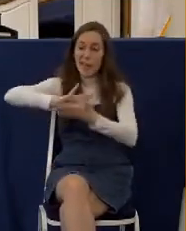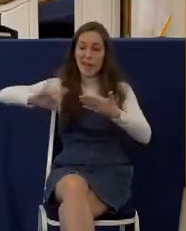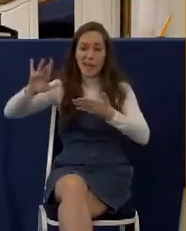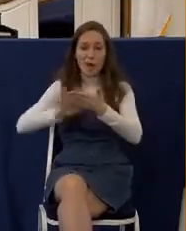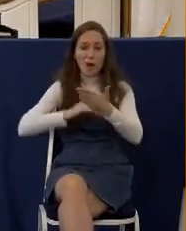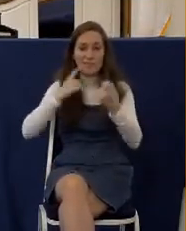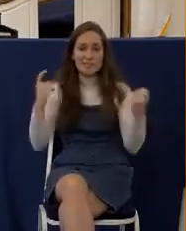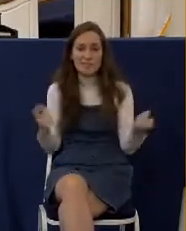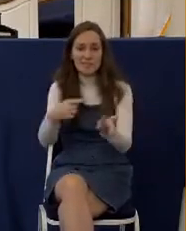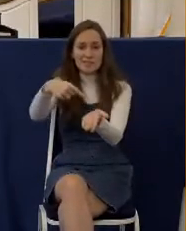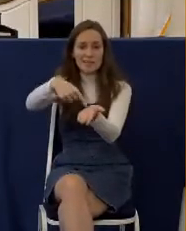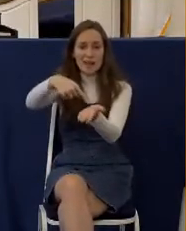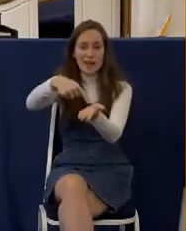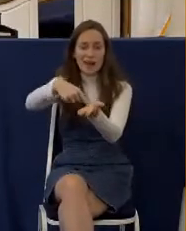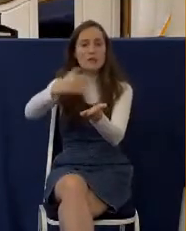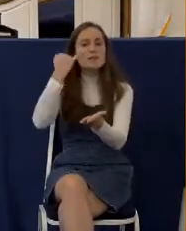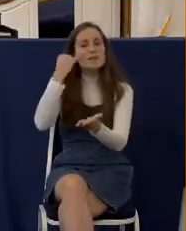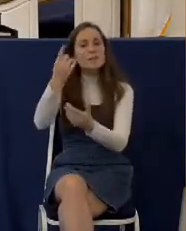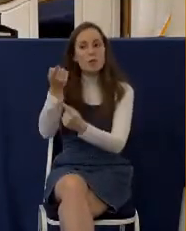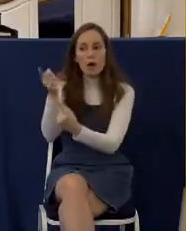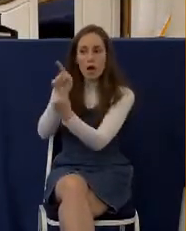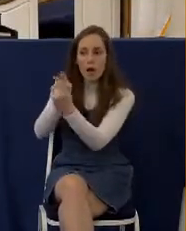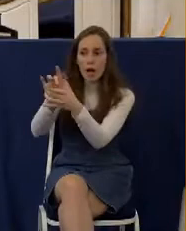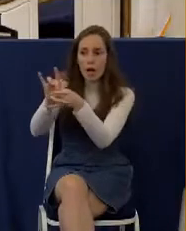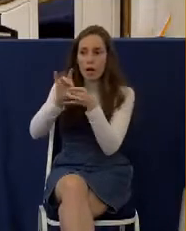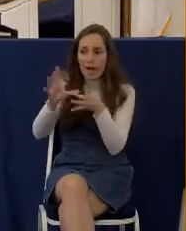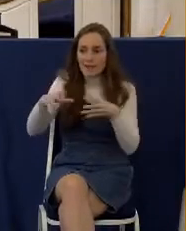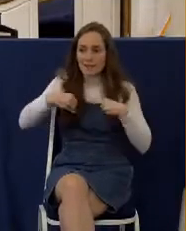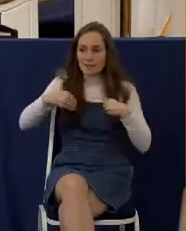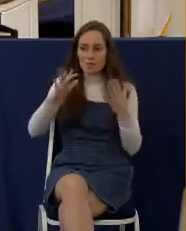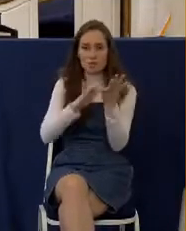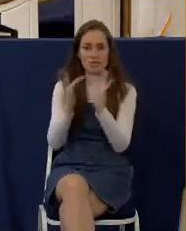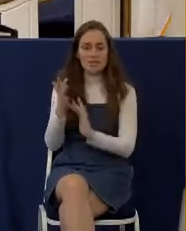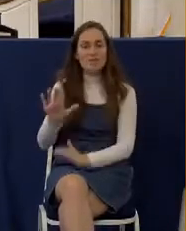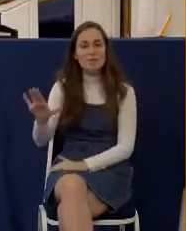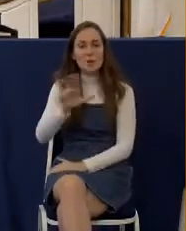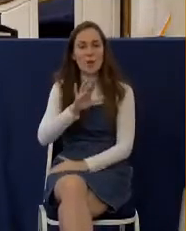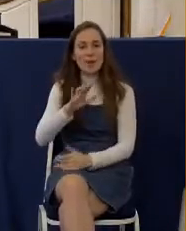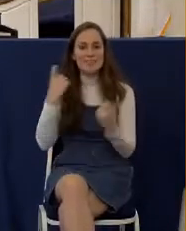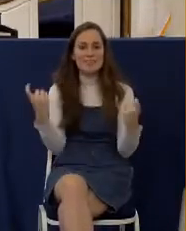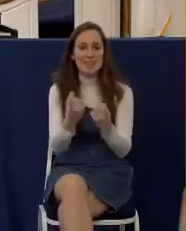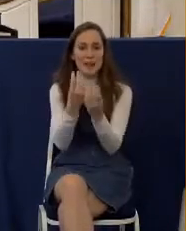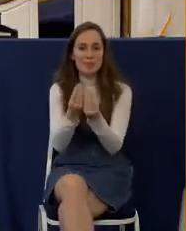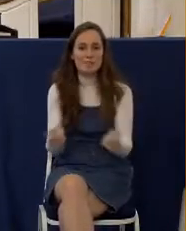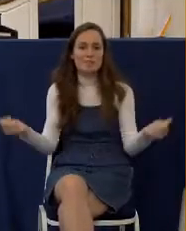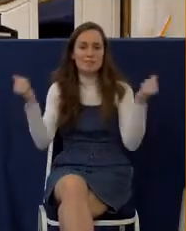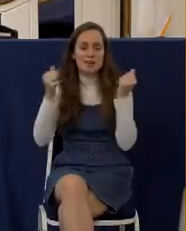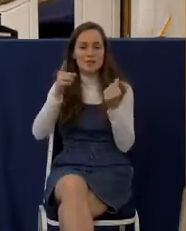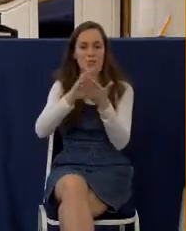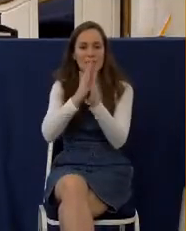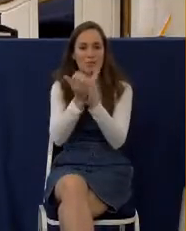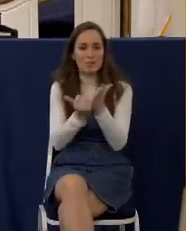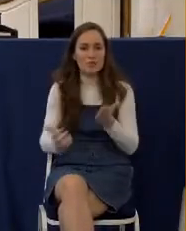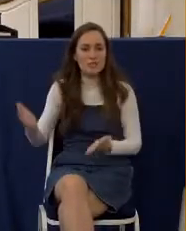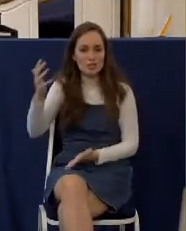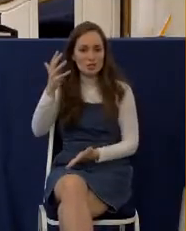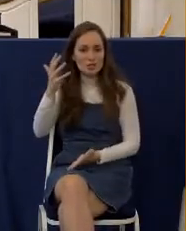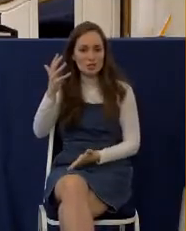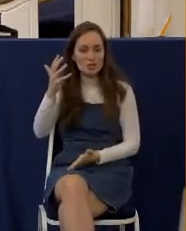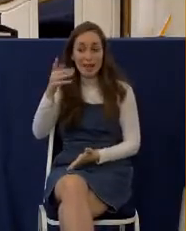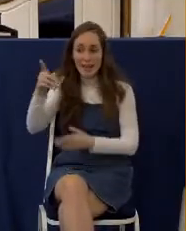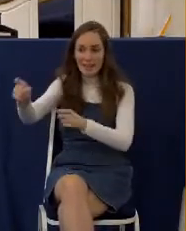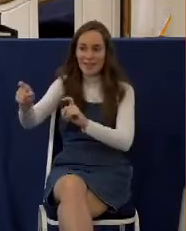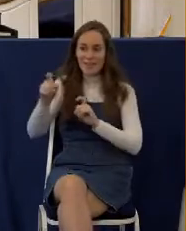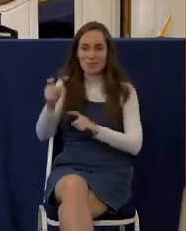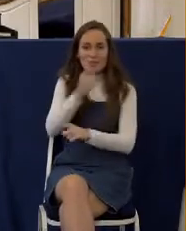you're made rich. The sin debt is gone. Not only that, he adds to your account the righteousness of Christ.